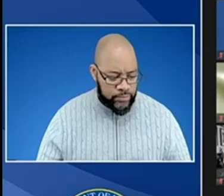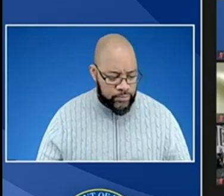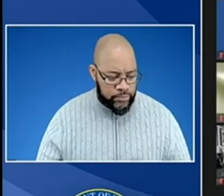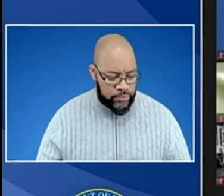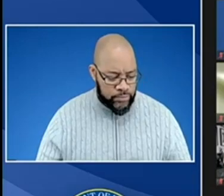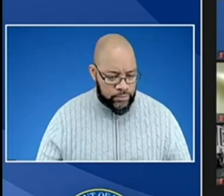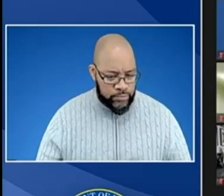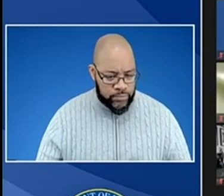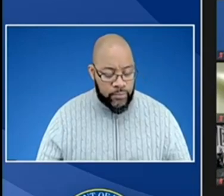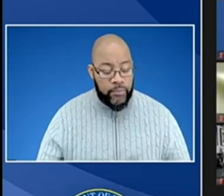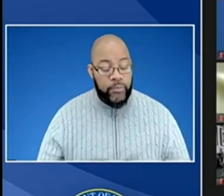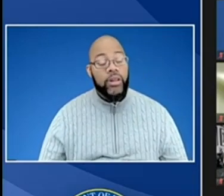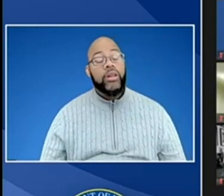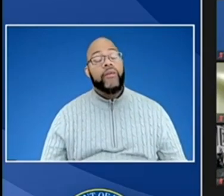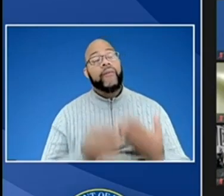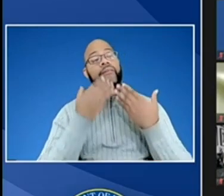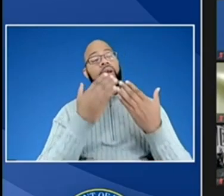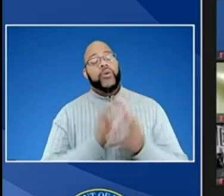Okay, thank you.